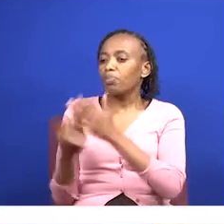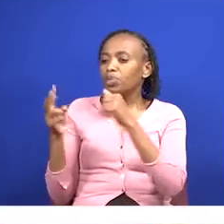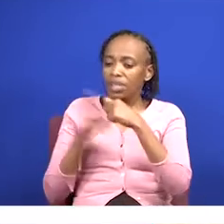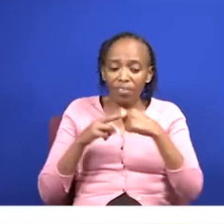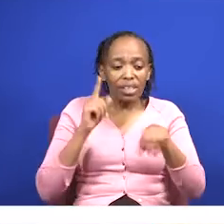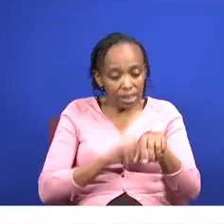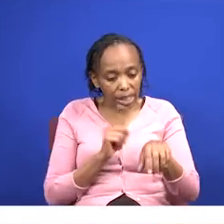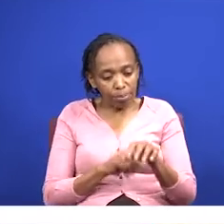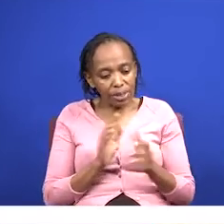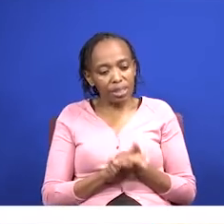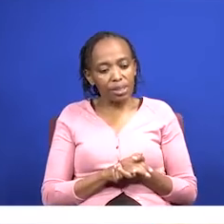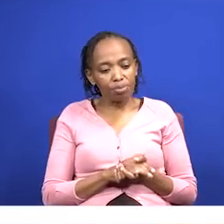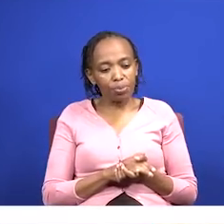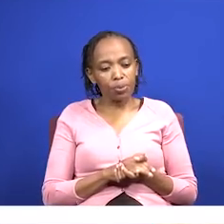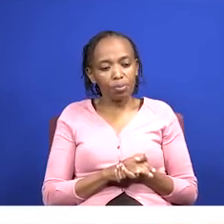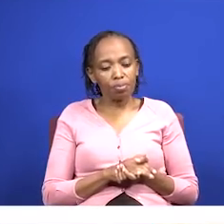Up to seven times?"